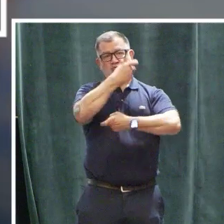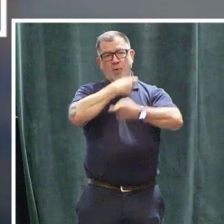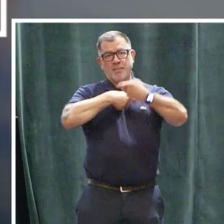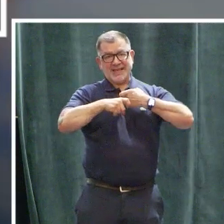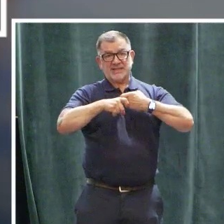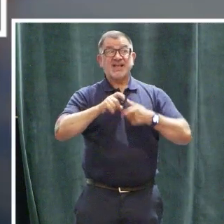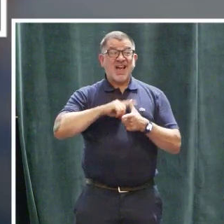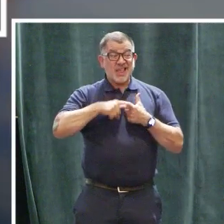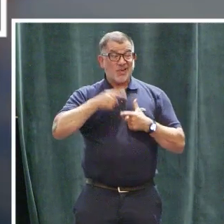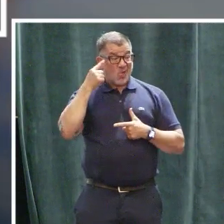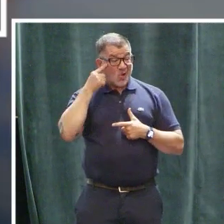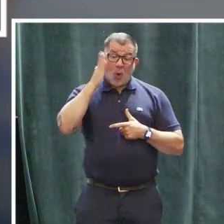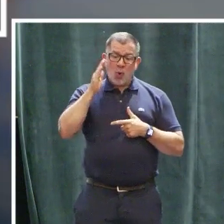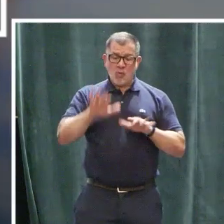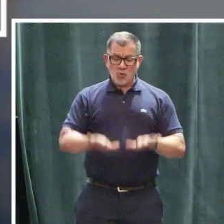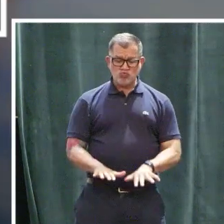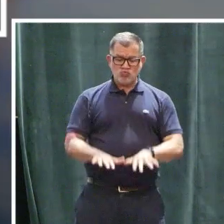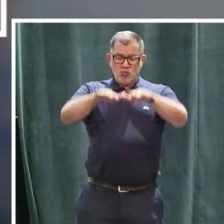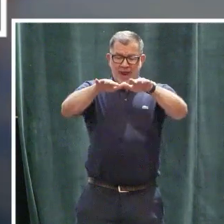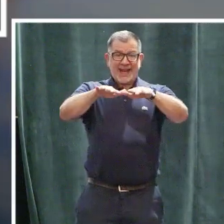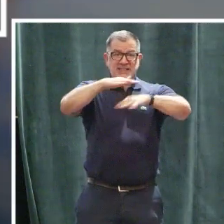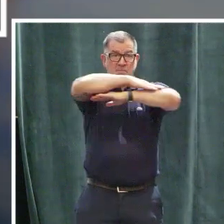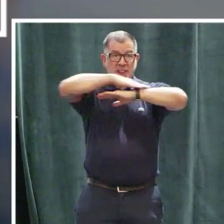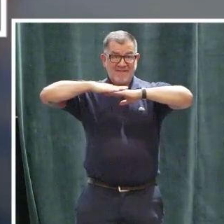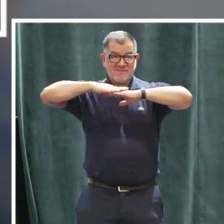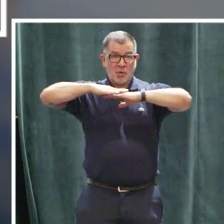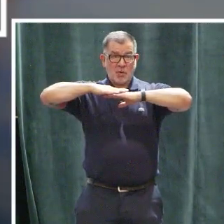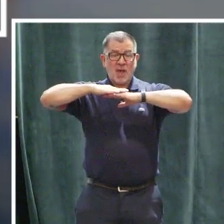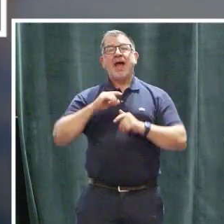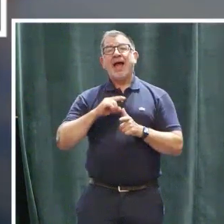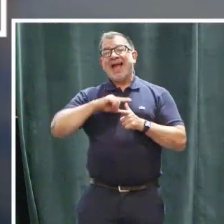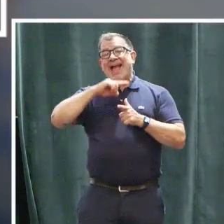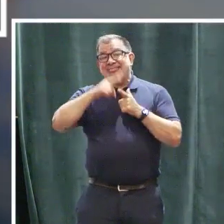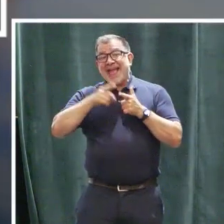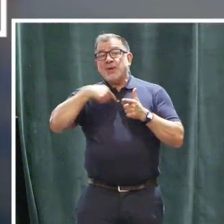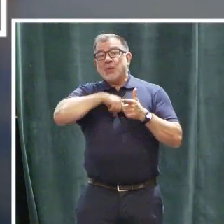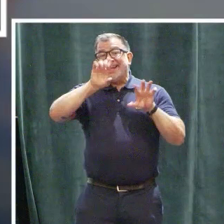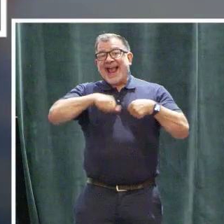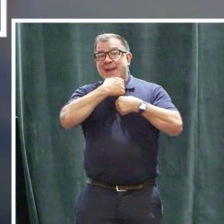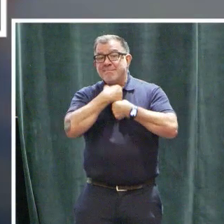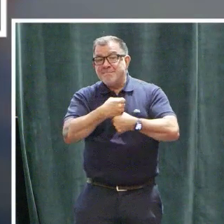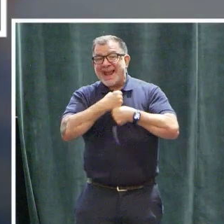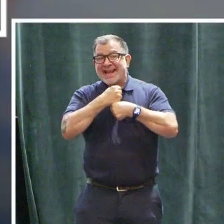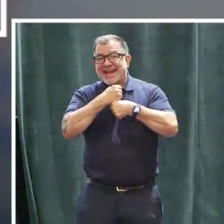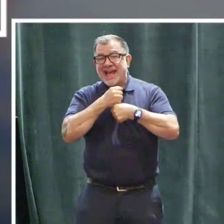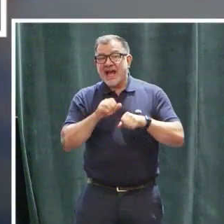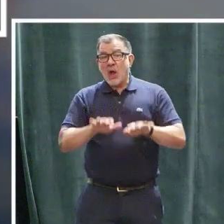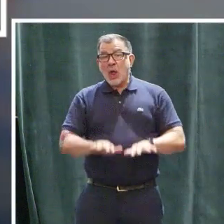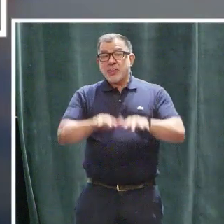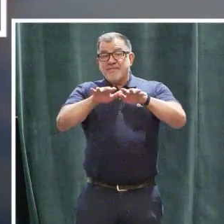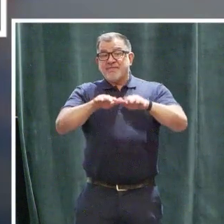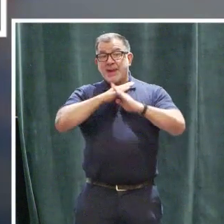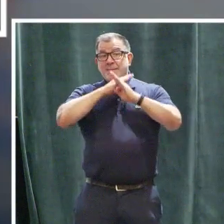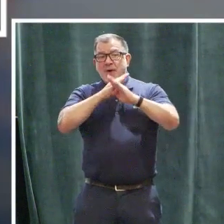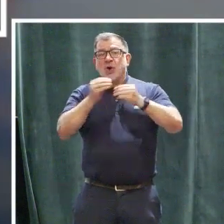ahead and raise it up, which allows us to then make the flood barrier a little bit shorter